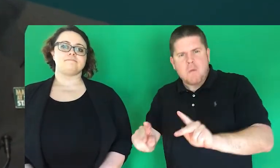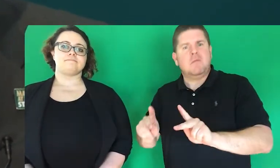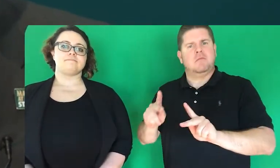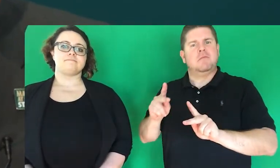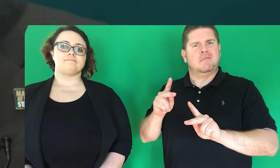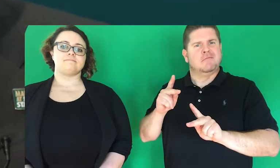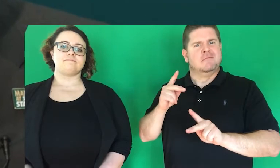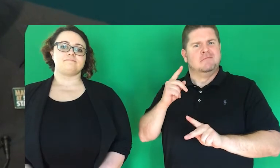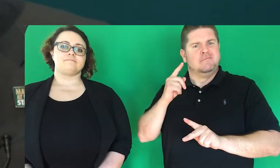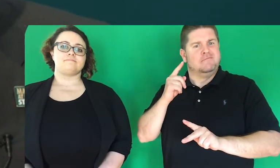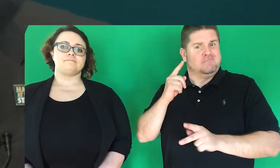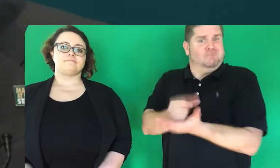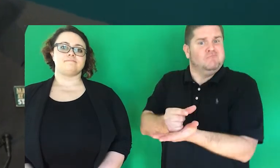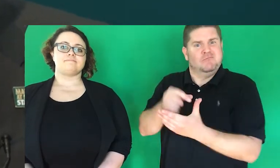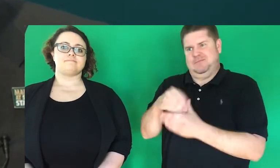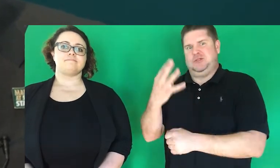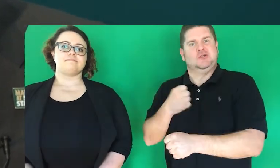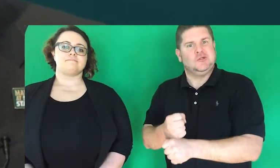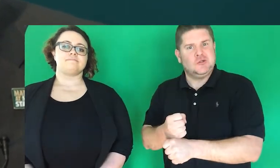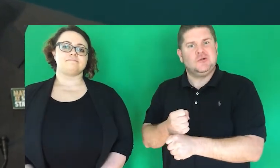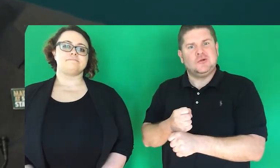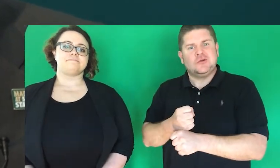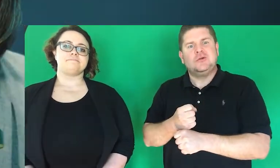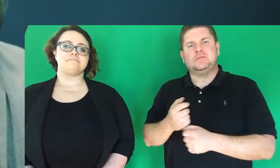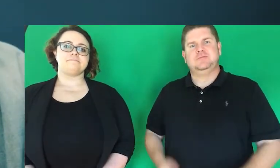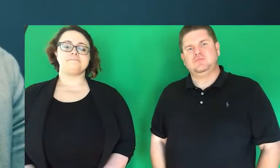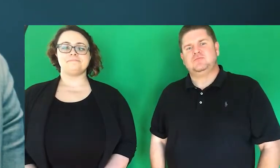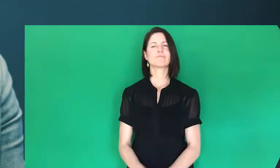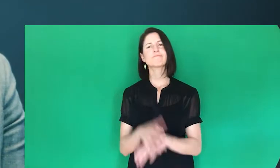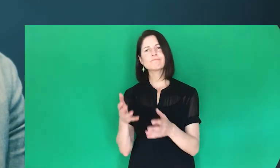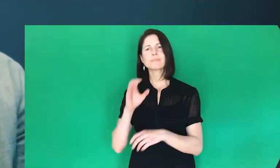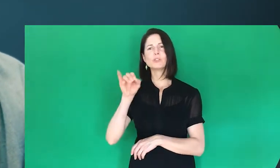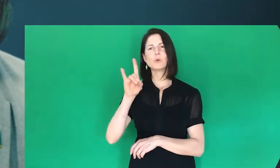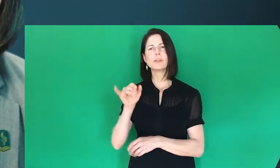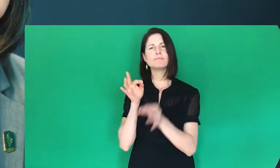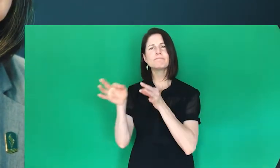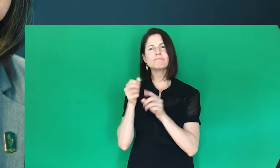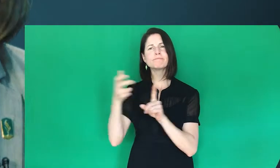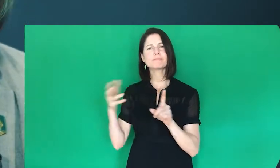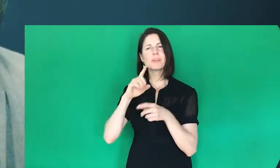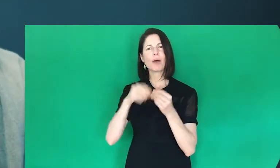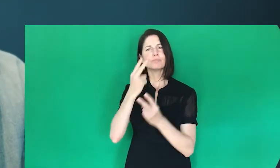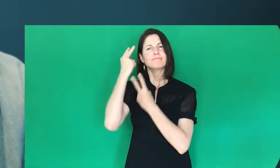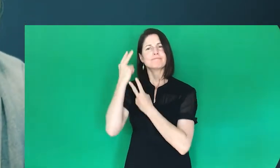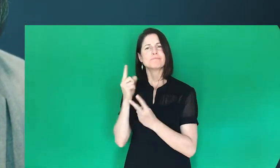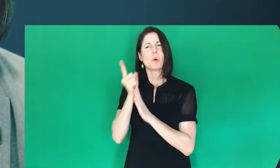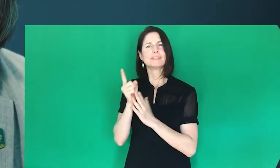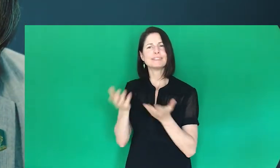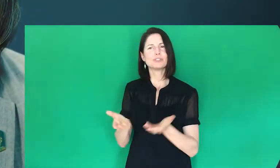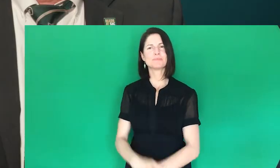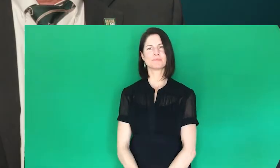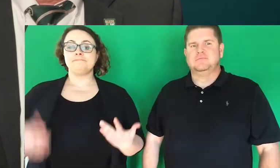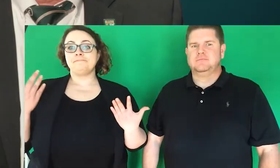the opportunity to graduate in 4 years. Jody, tell us a little bit about maybe some of your most memorable moments